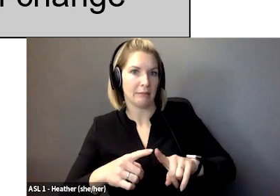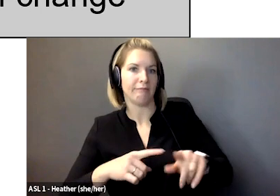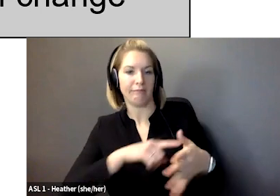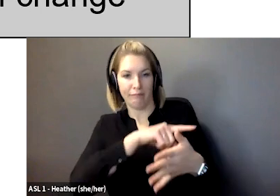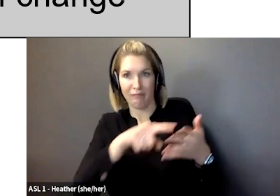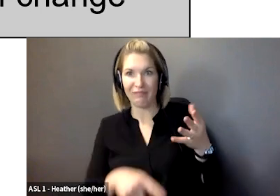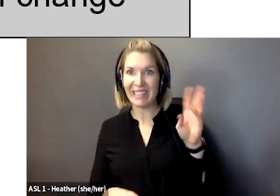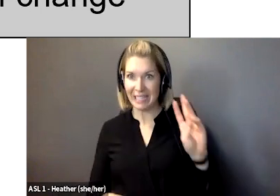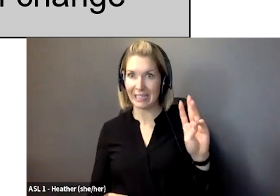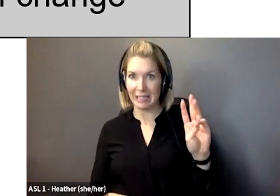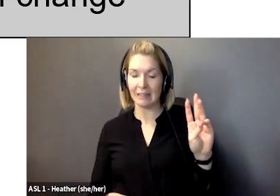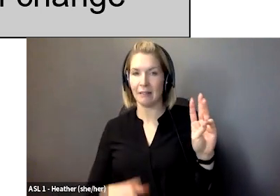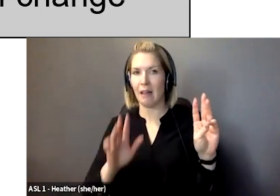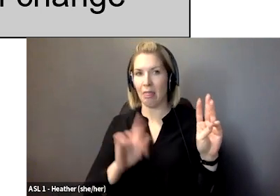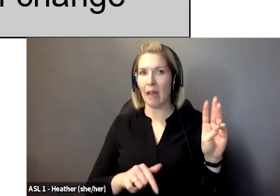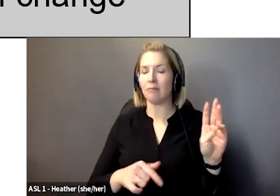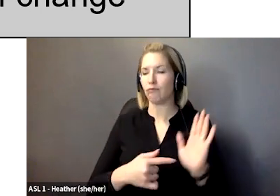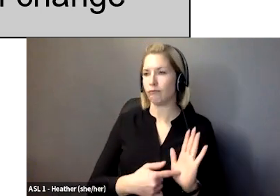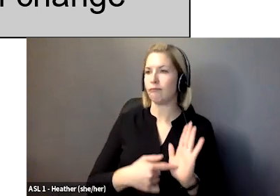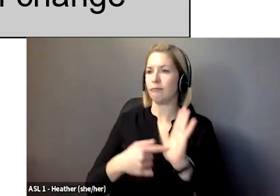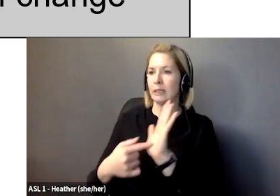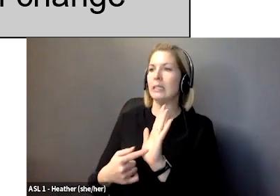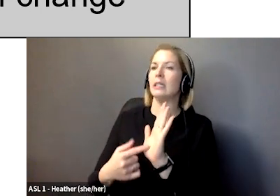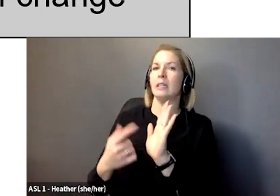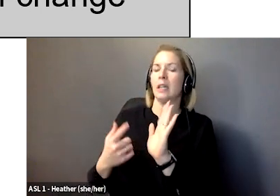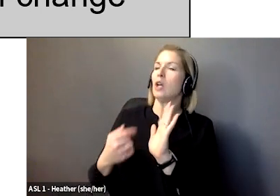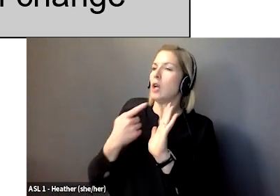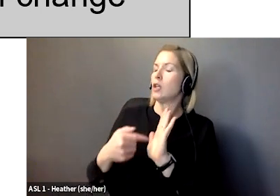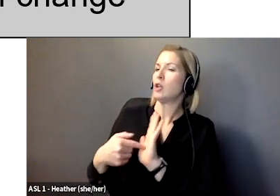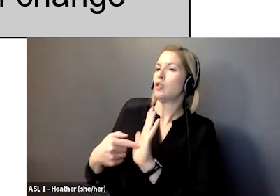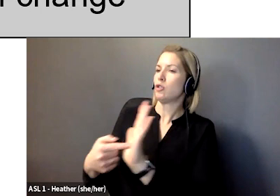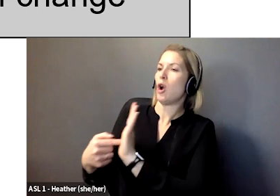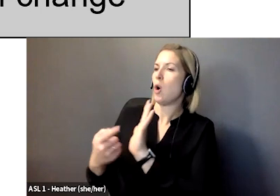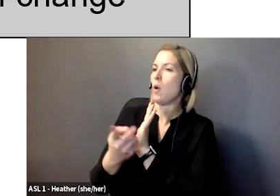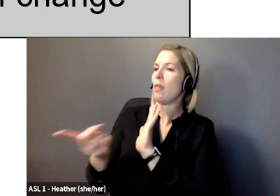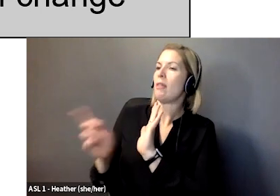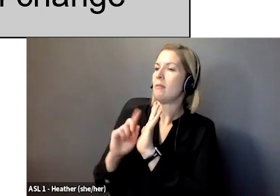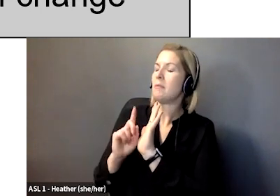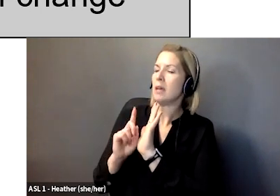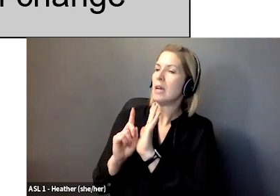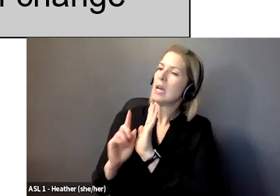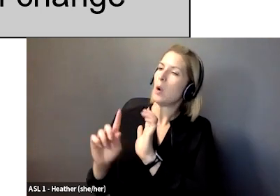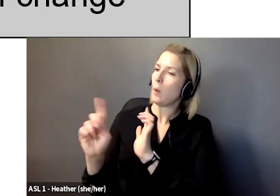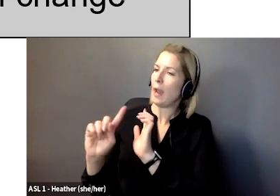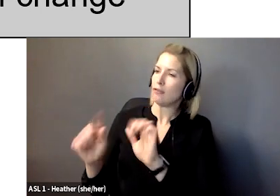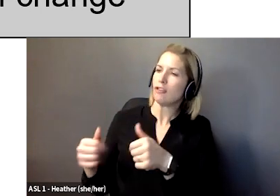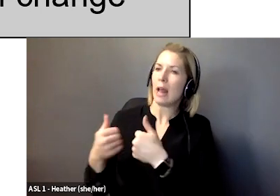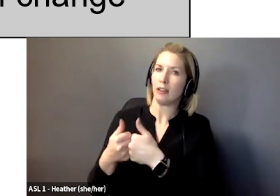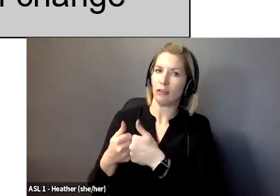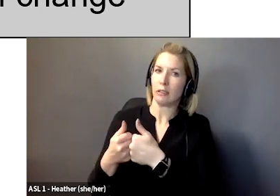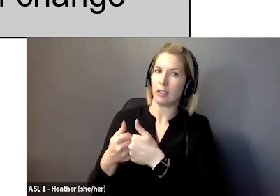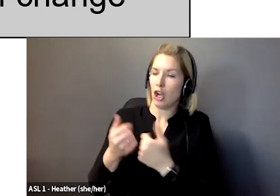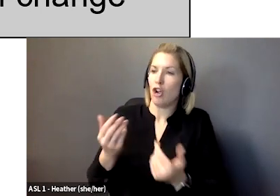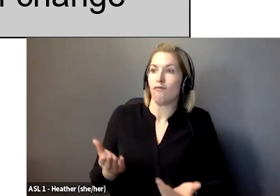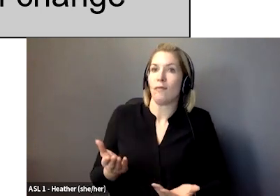by participants, which corresponded to each of these 6 core challenge areas. These recommendations were then